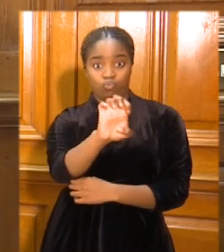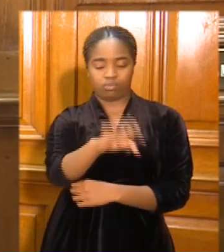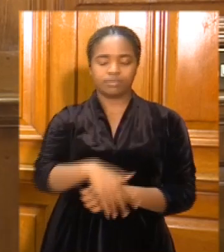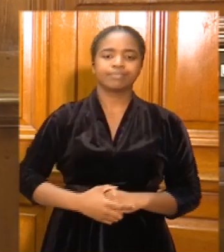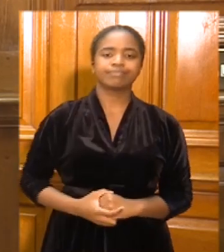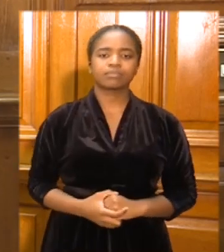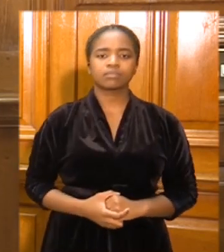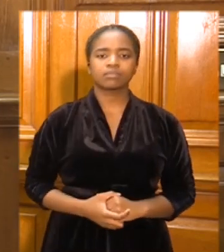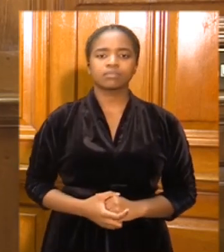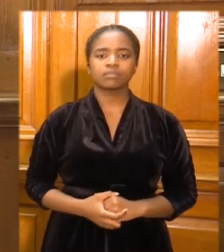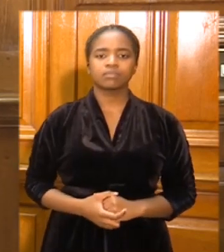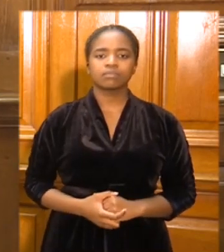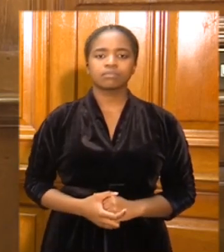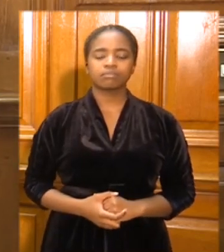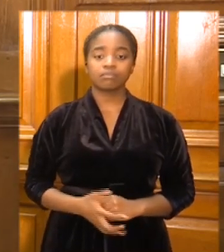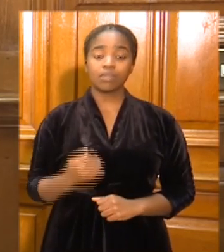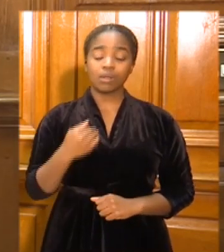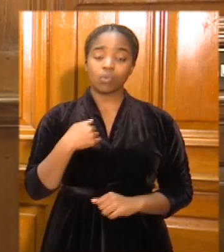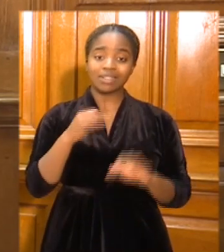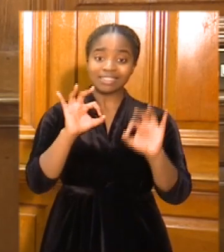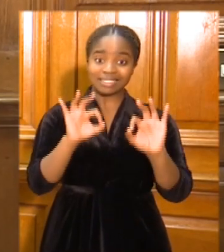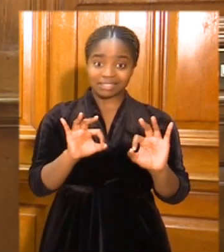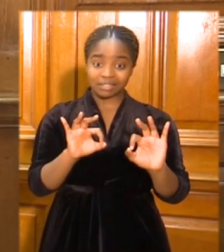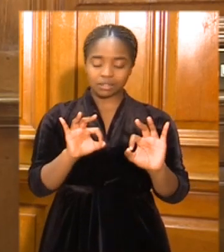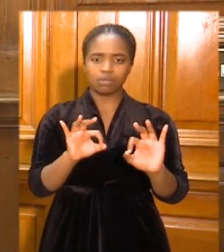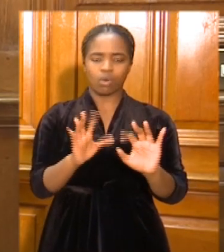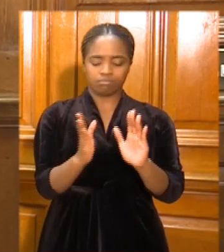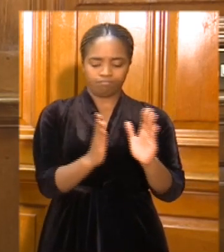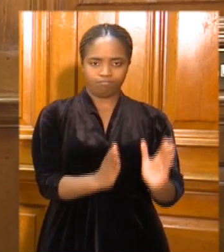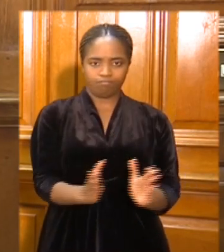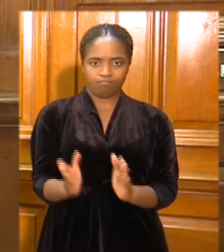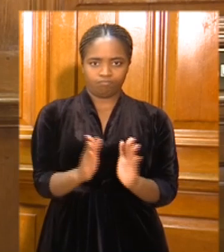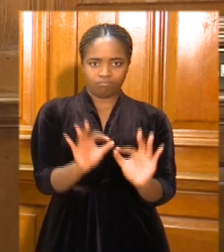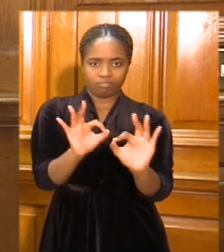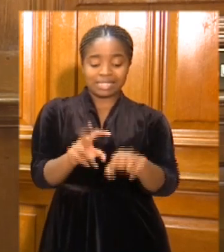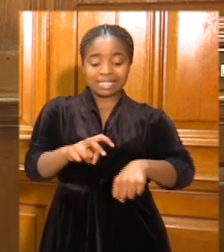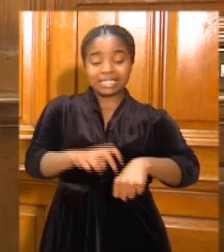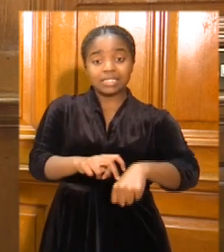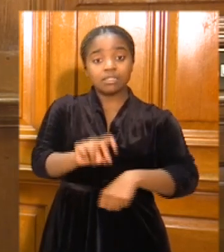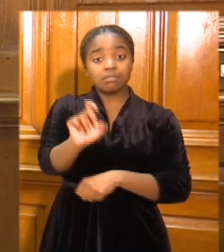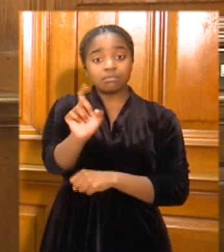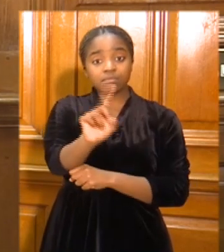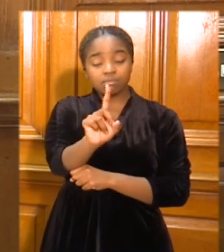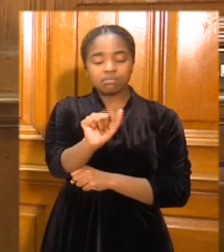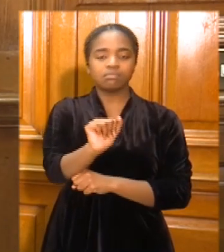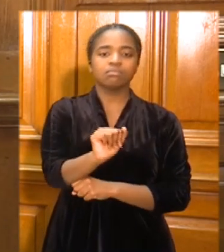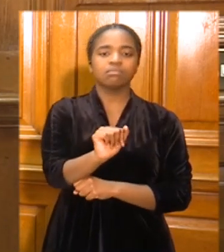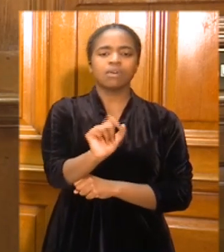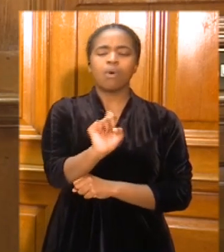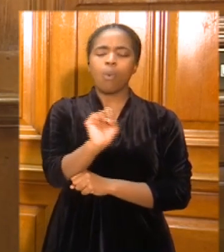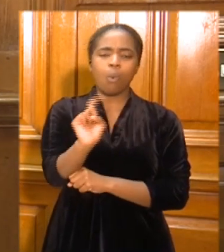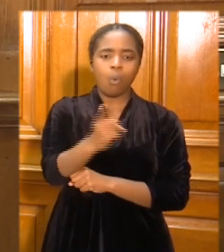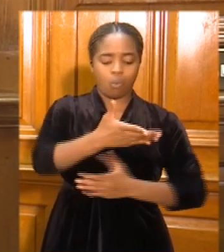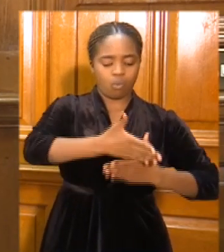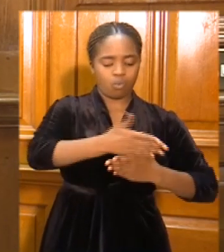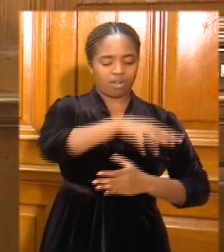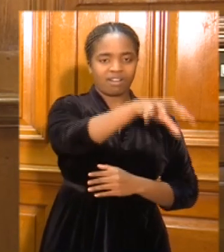Appropriate restart and phasing in arrangements will need to be put in place for every